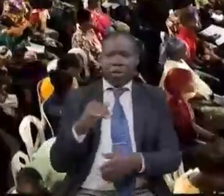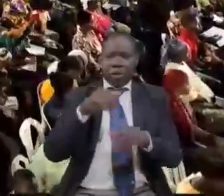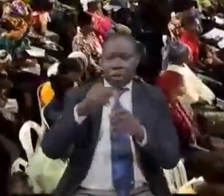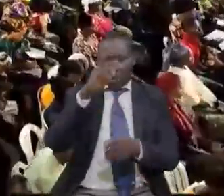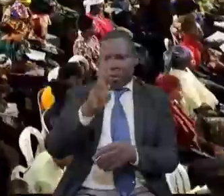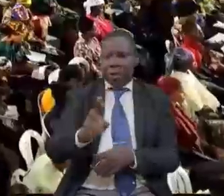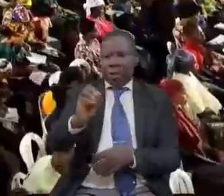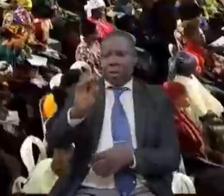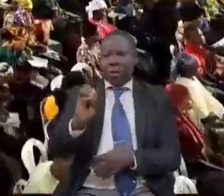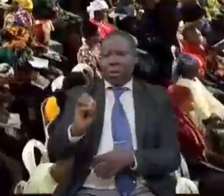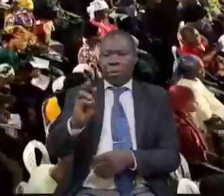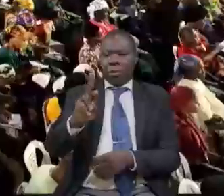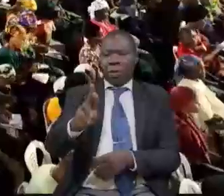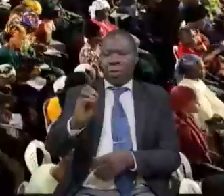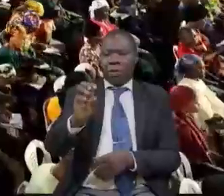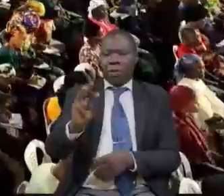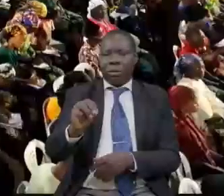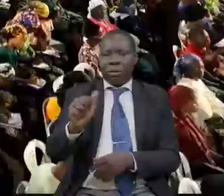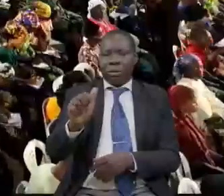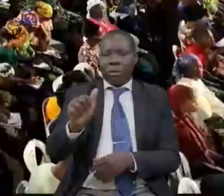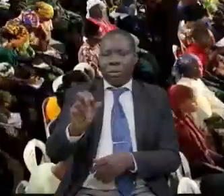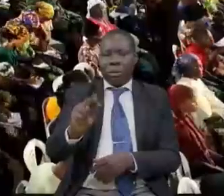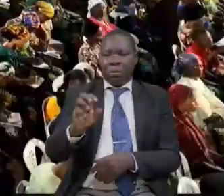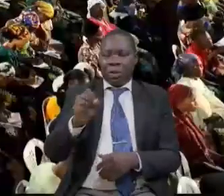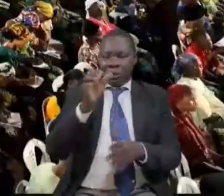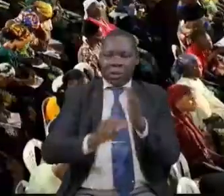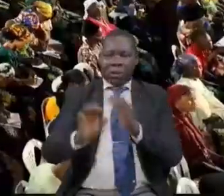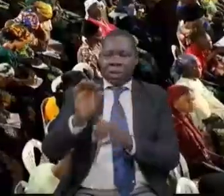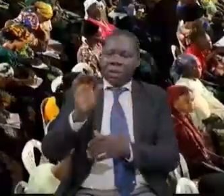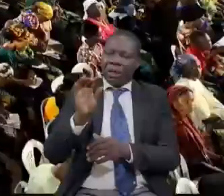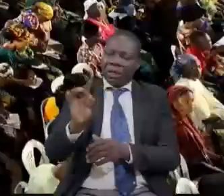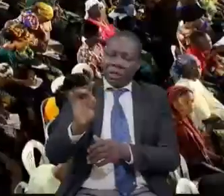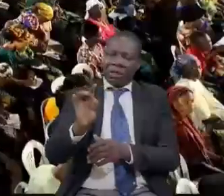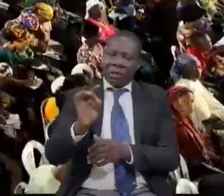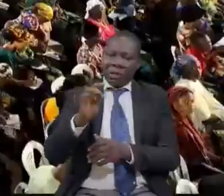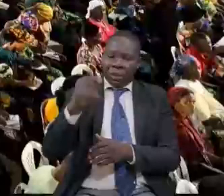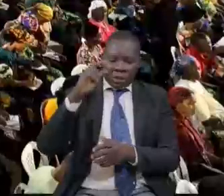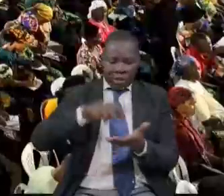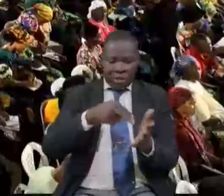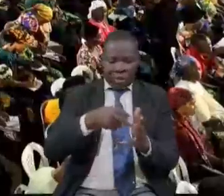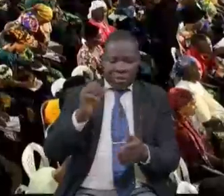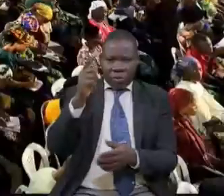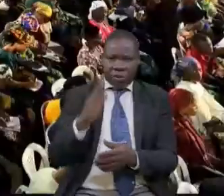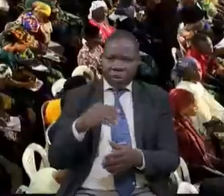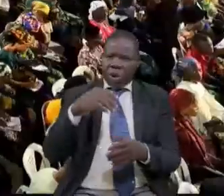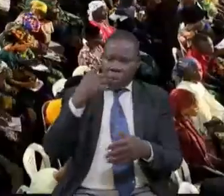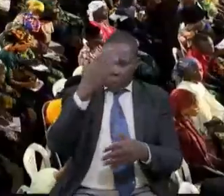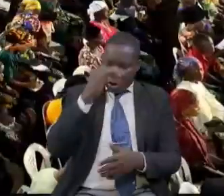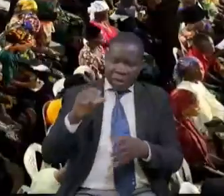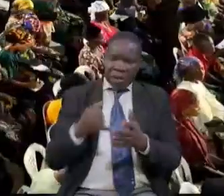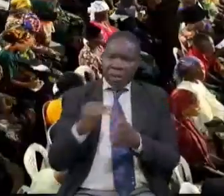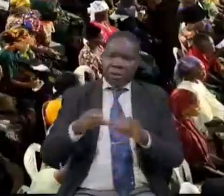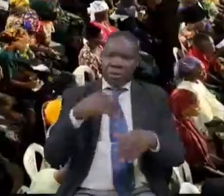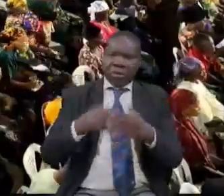of God, what he does, why he does what he does. Is this for whom he did foreknow?